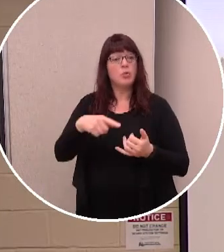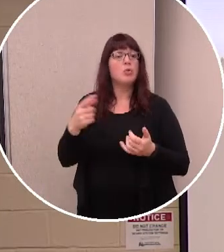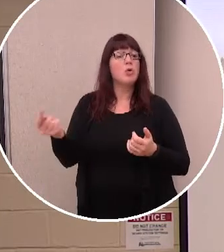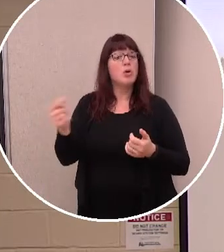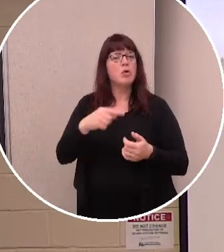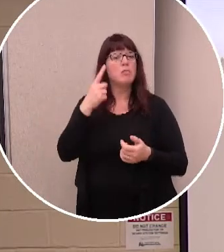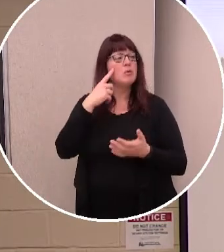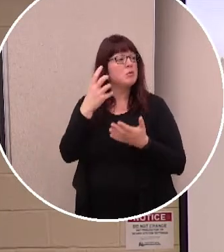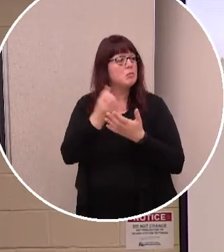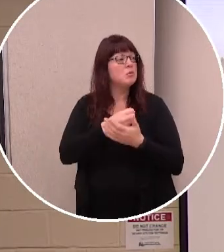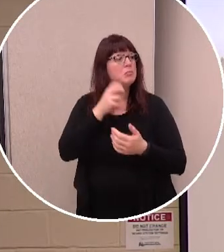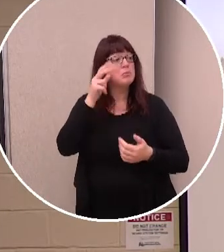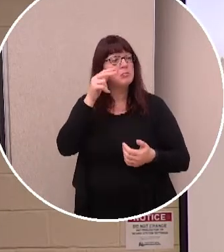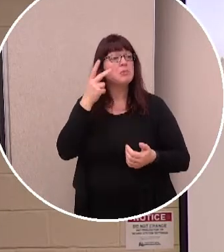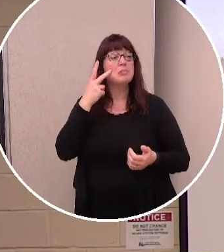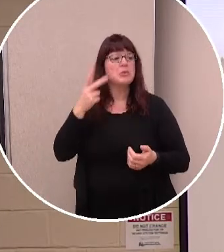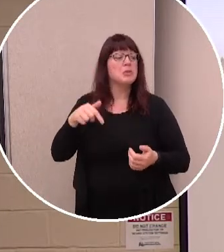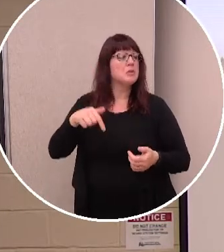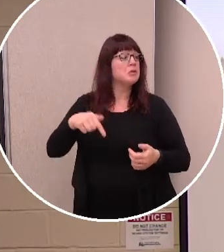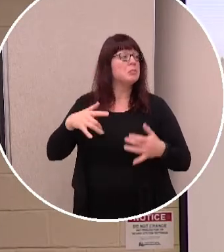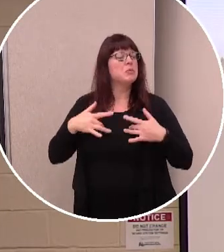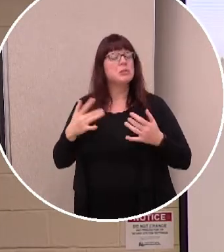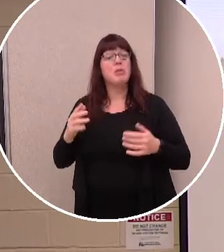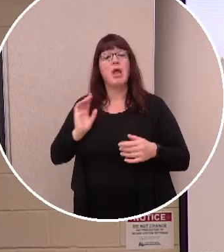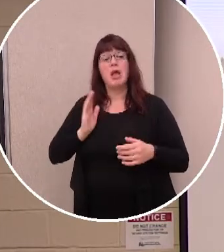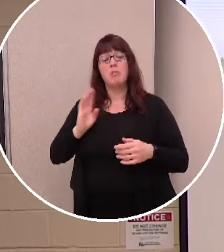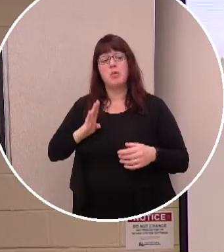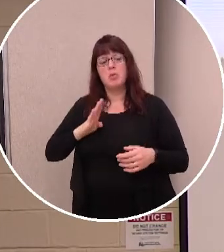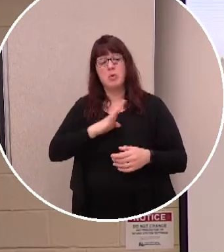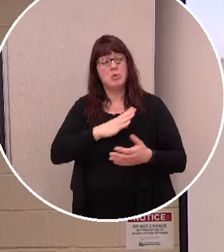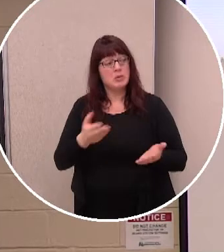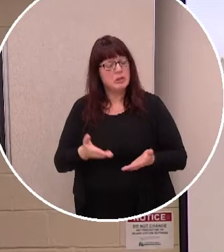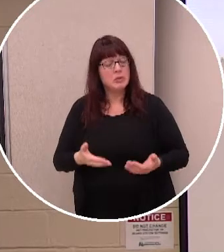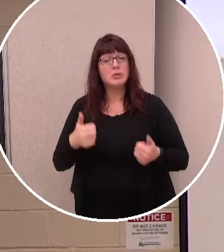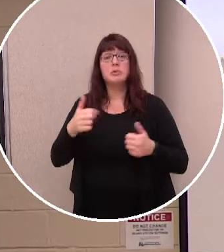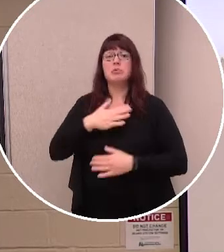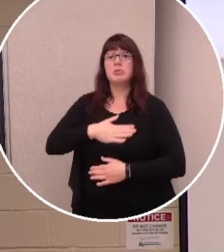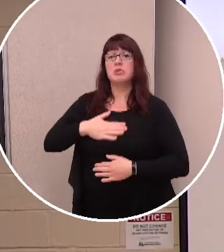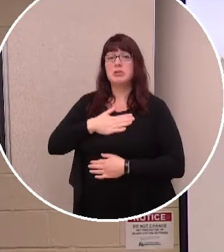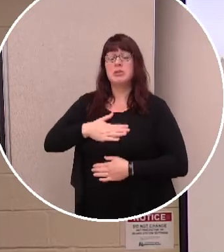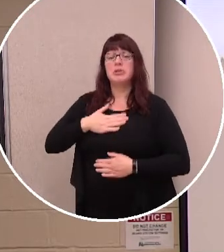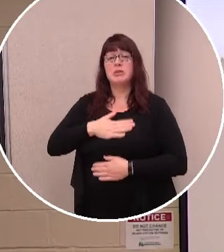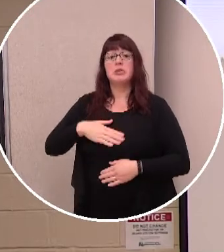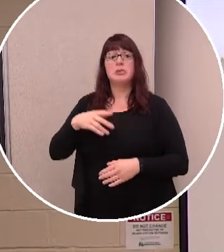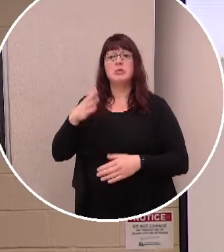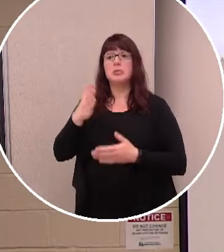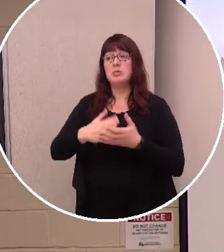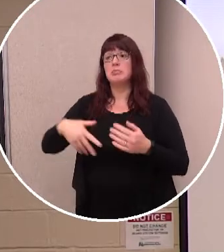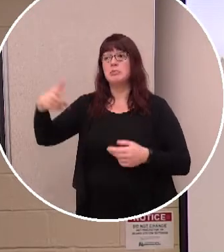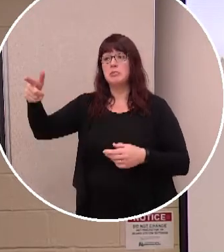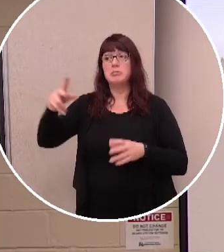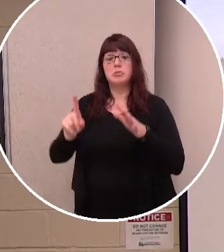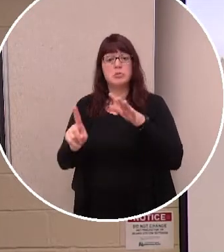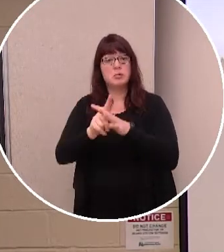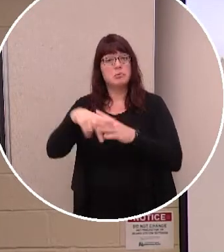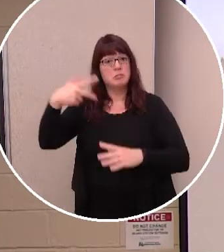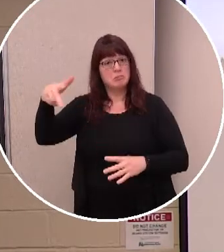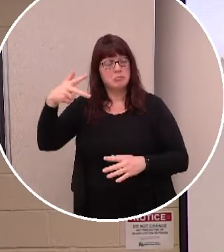listen to the activity of our Board of Trustees. Appreciate the media coming out